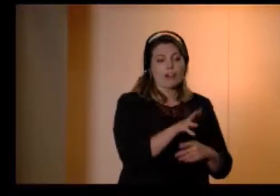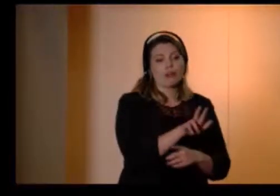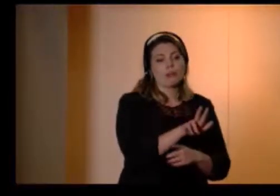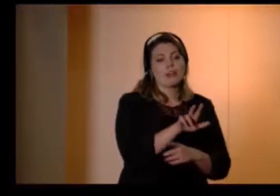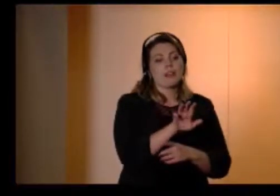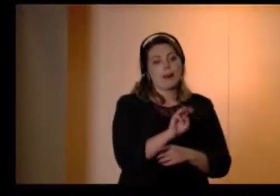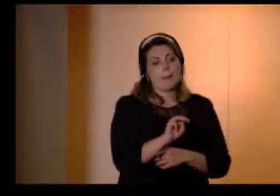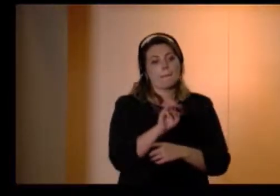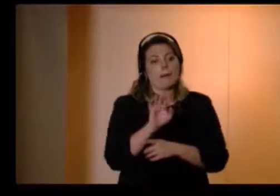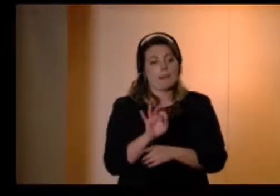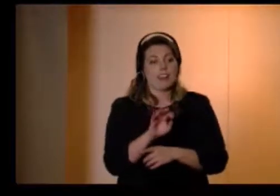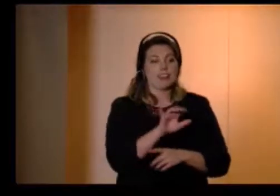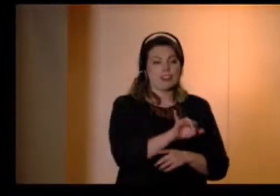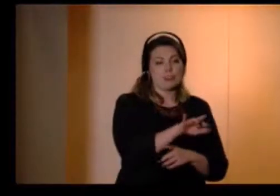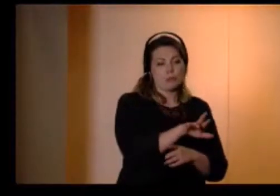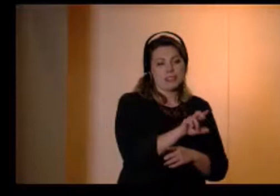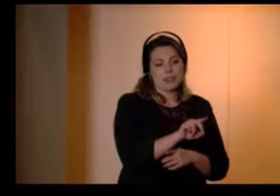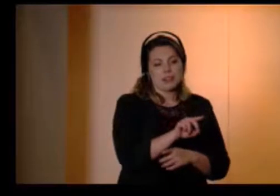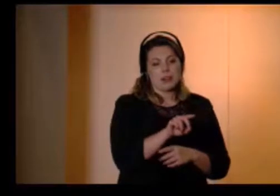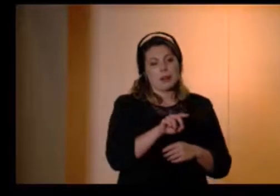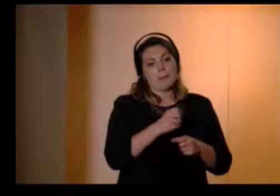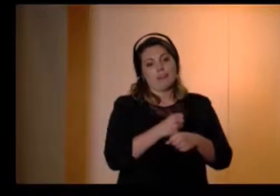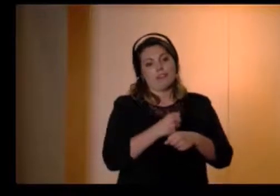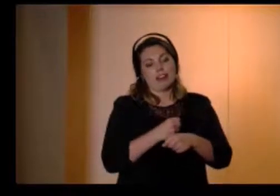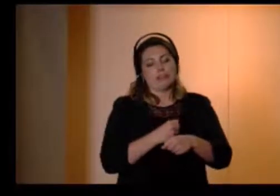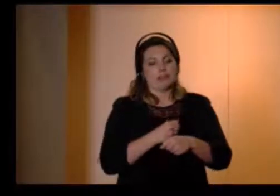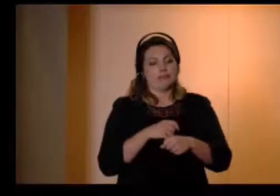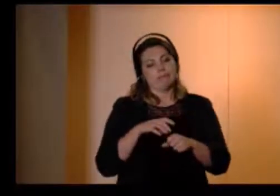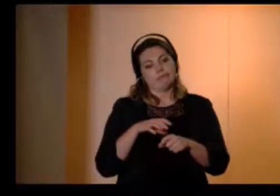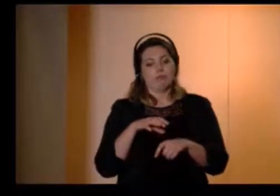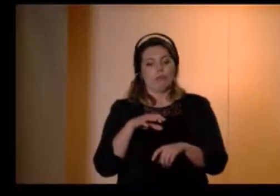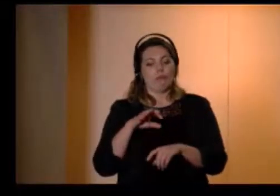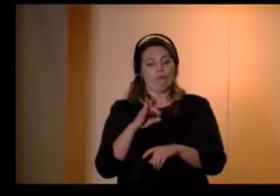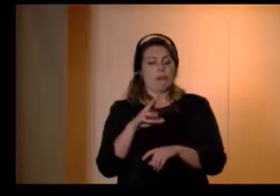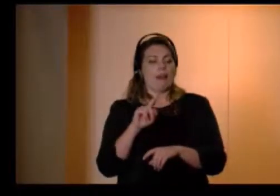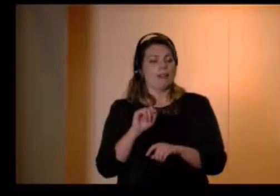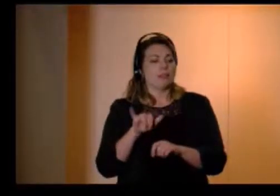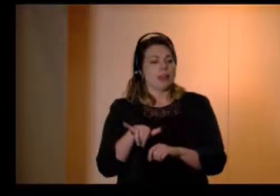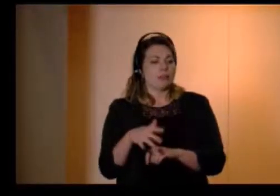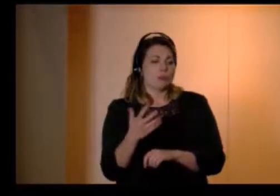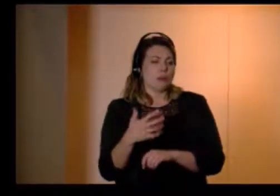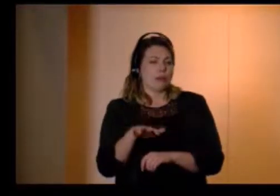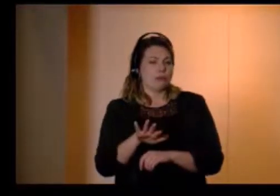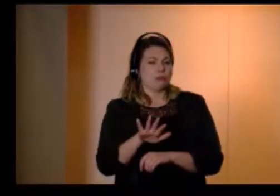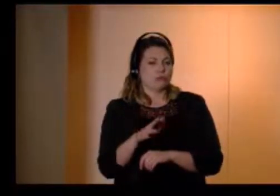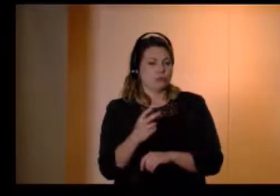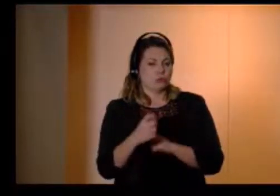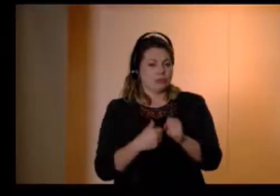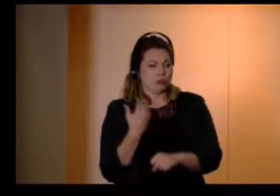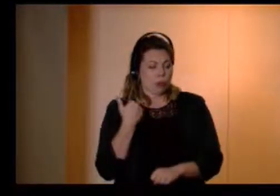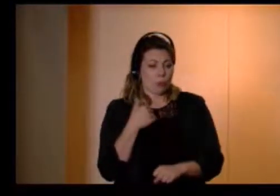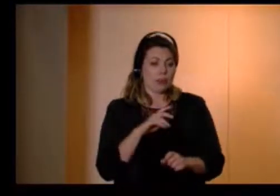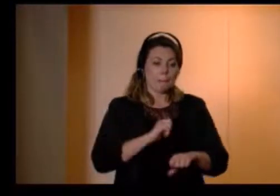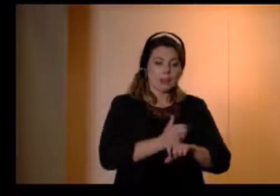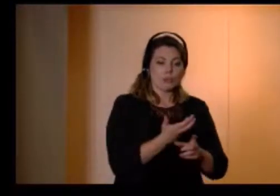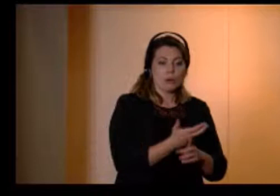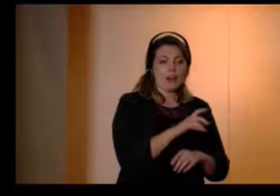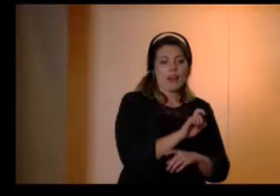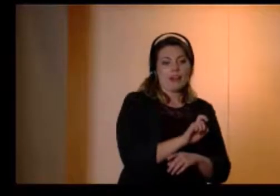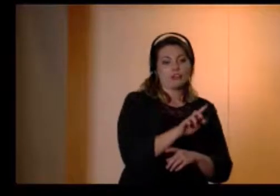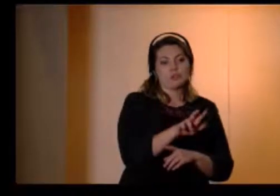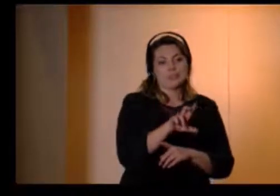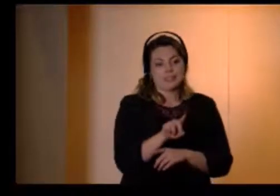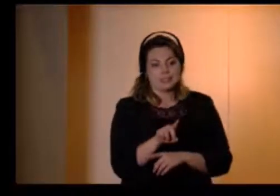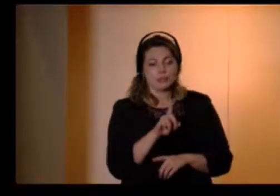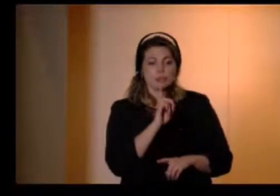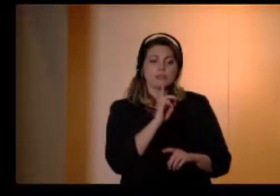3D manufacturing format that came out about 2 years ago, which is based on X3D. And both of those are open